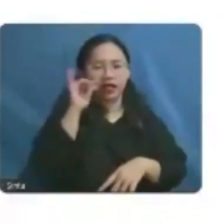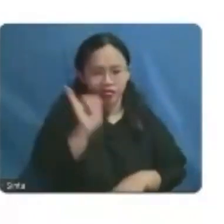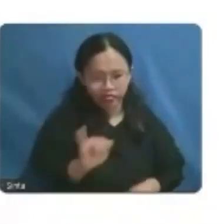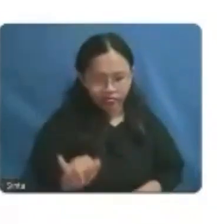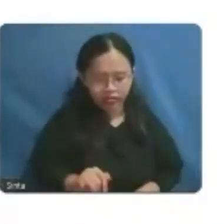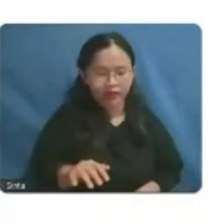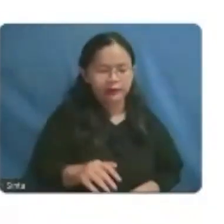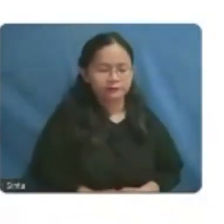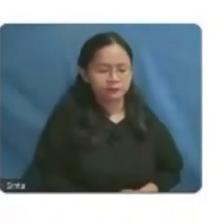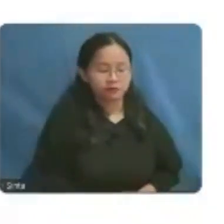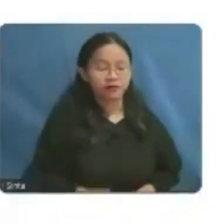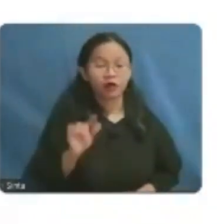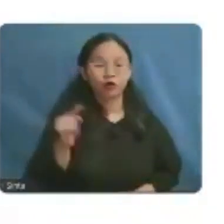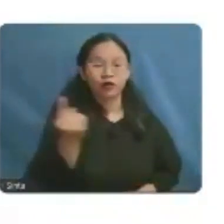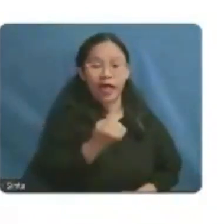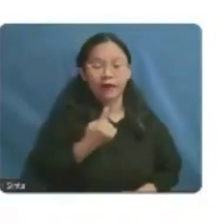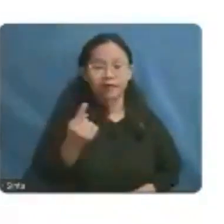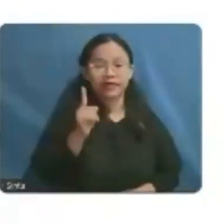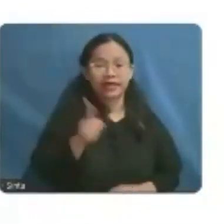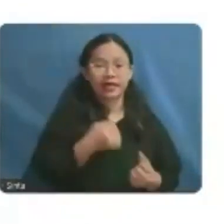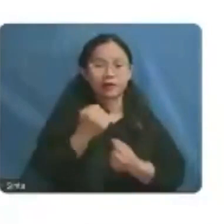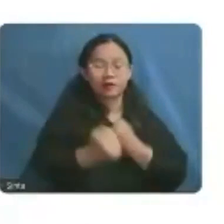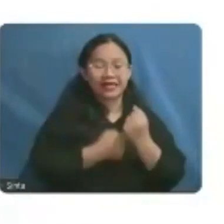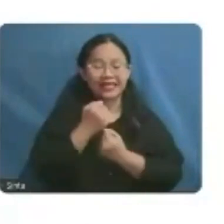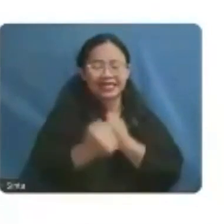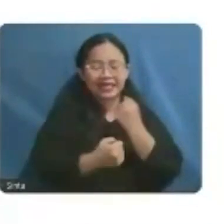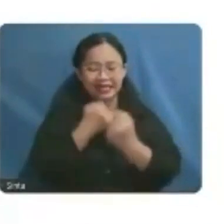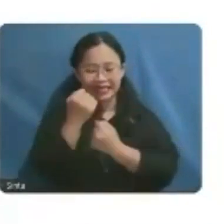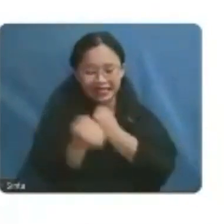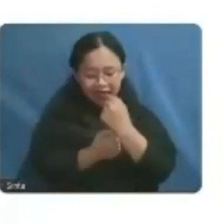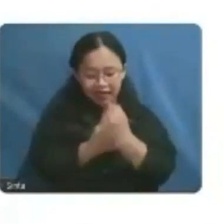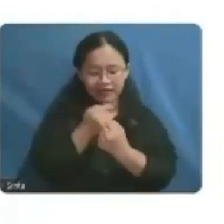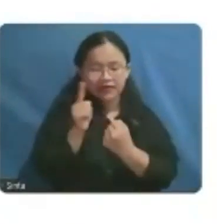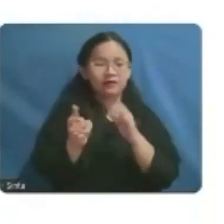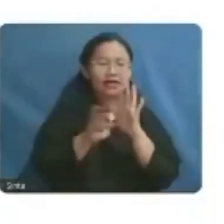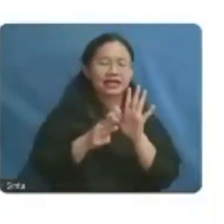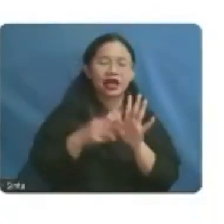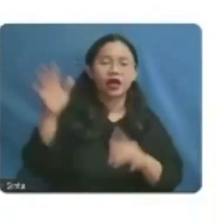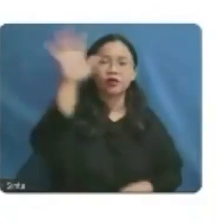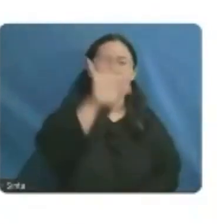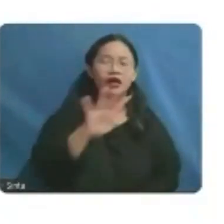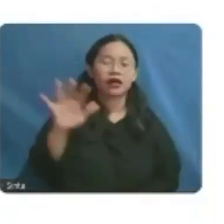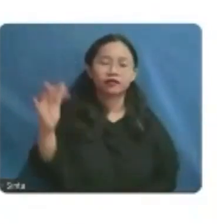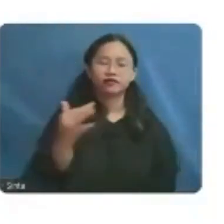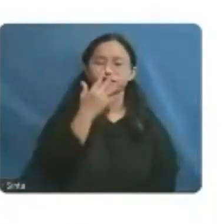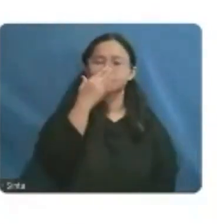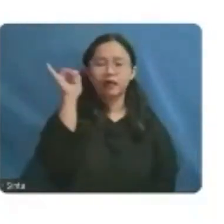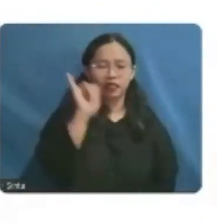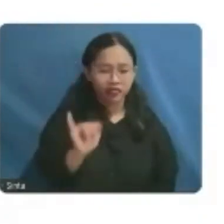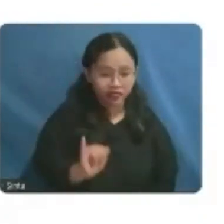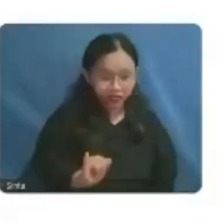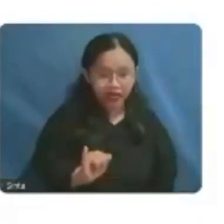area, whatever we can do to reduce air pollution will also then reduce